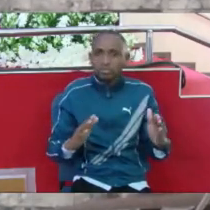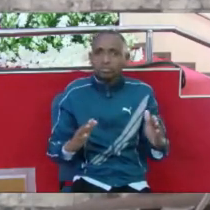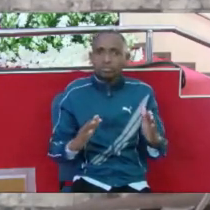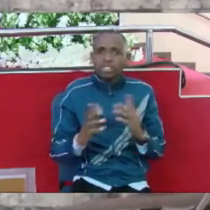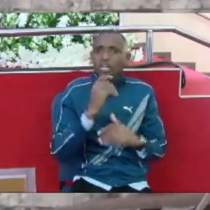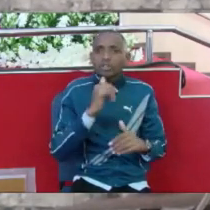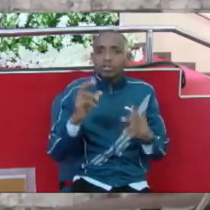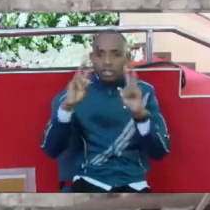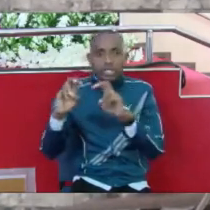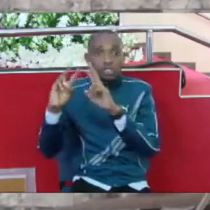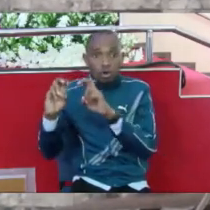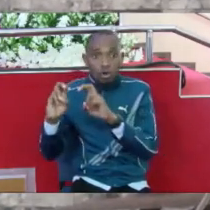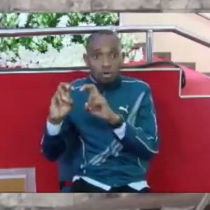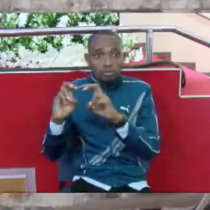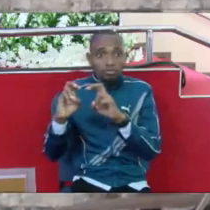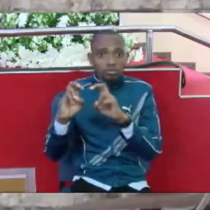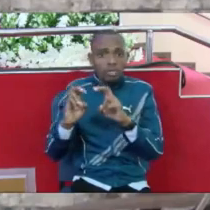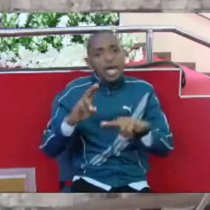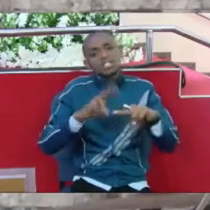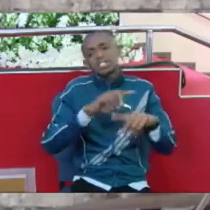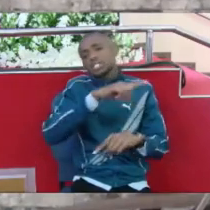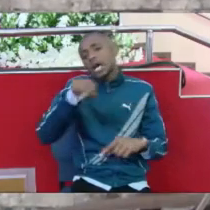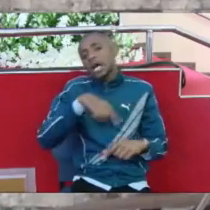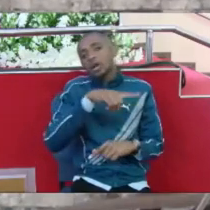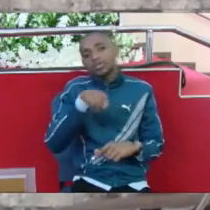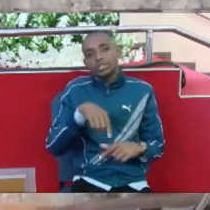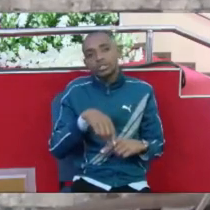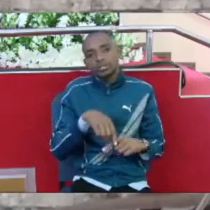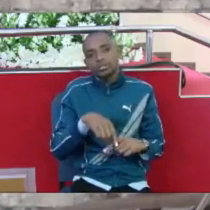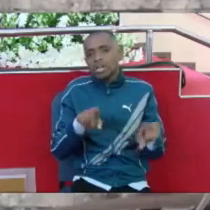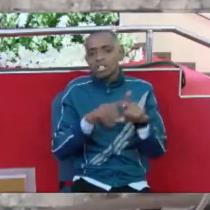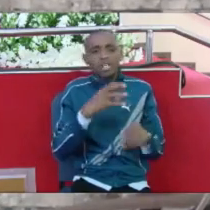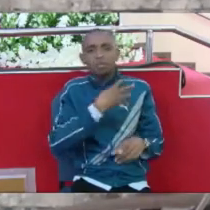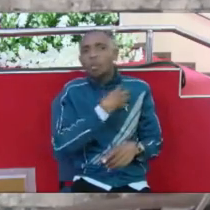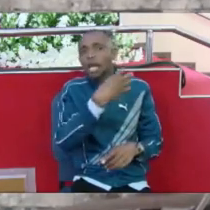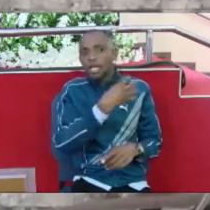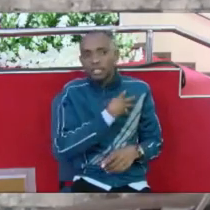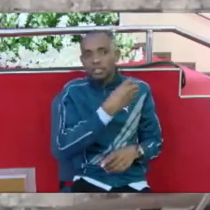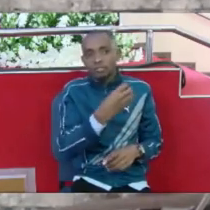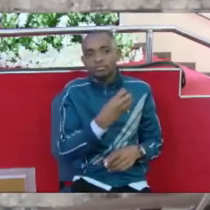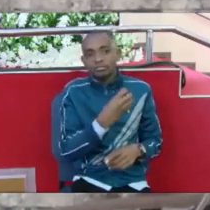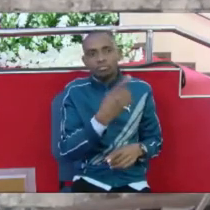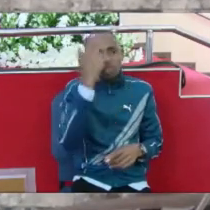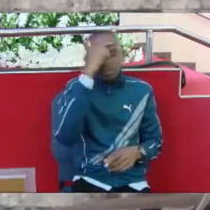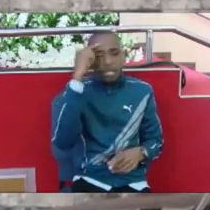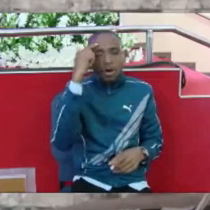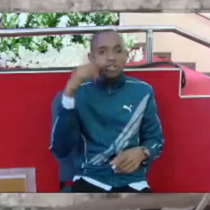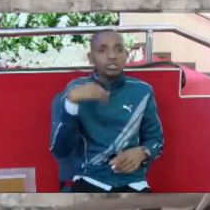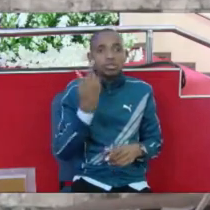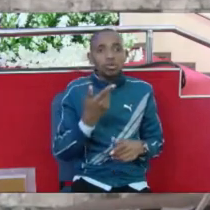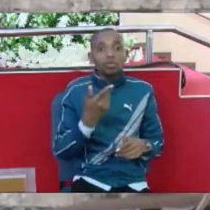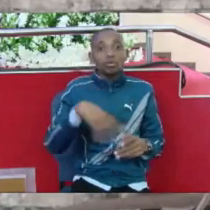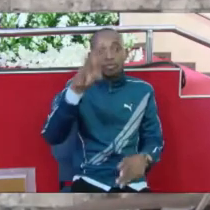lamenting. Badala ya kunungunika. And sitting around. Na ukiwa unaketi tu. And complaining. Na ukiwa unalalamika. Because of your